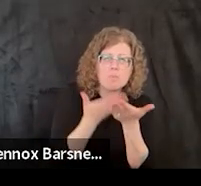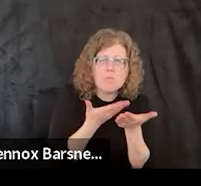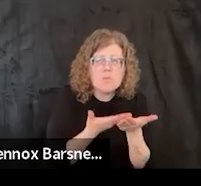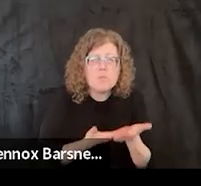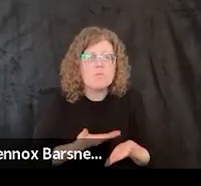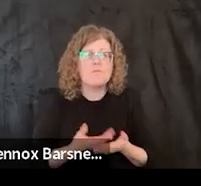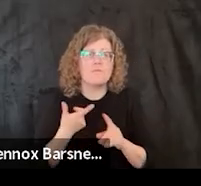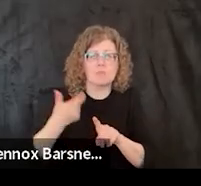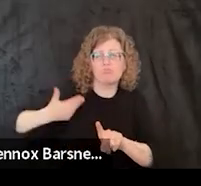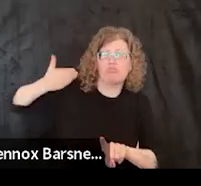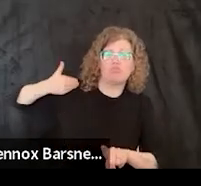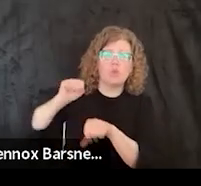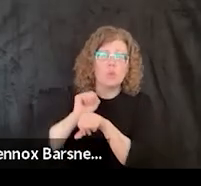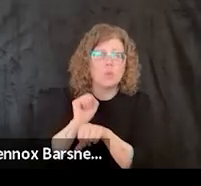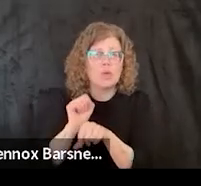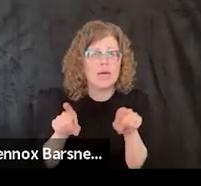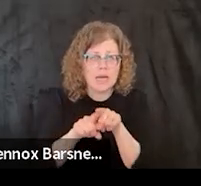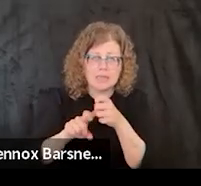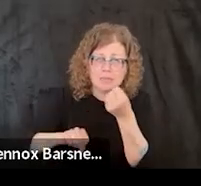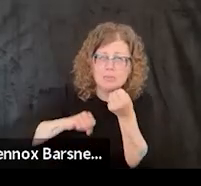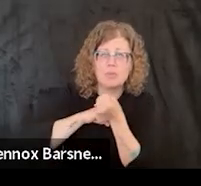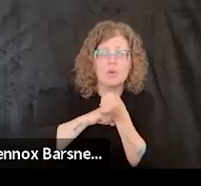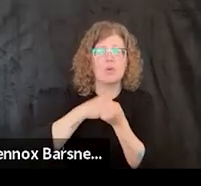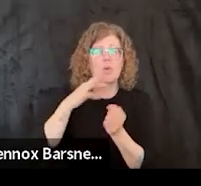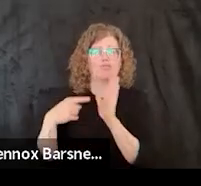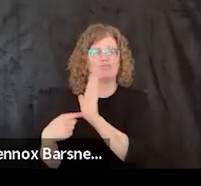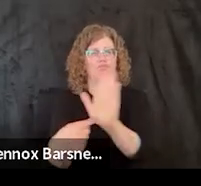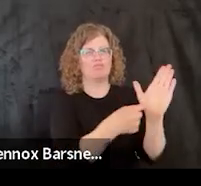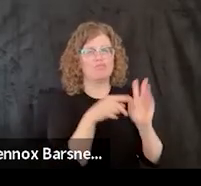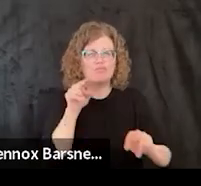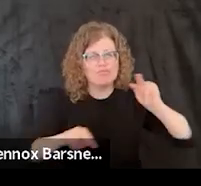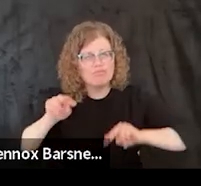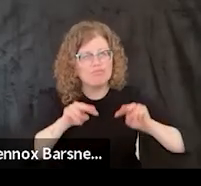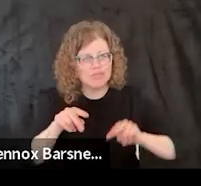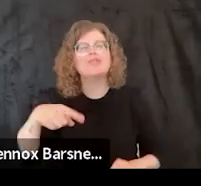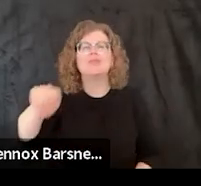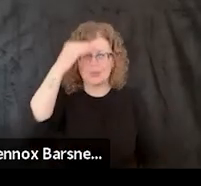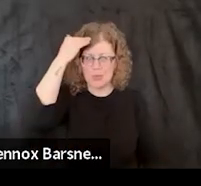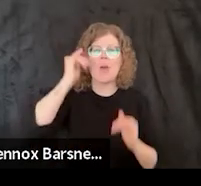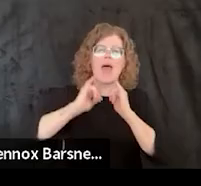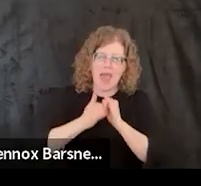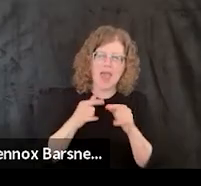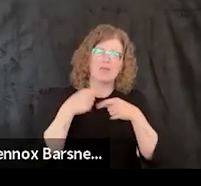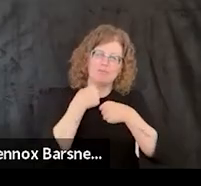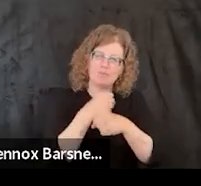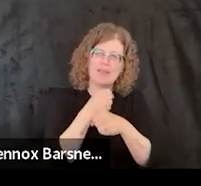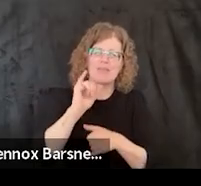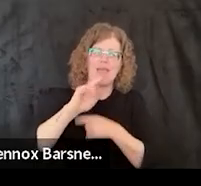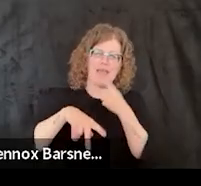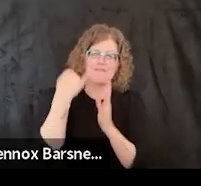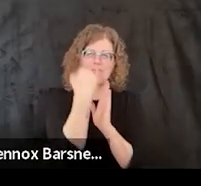up, support or demonstrate the feasibility of your project, and project planning and budget